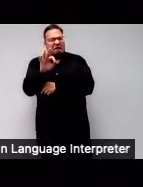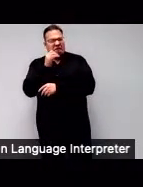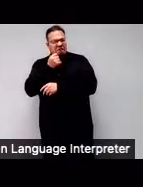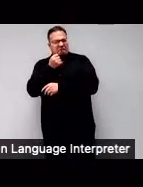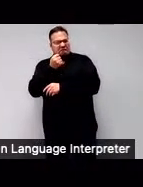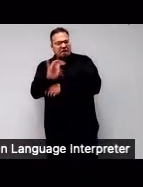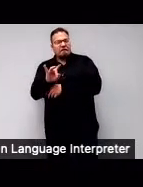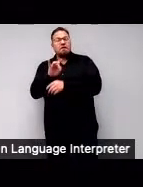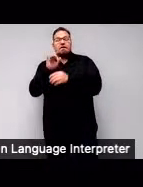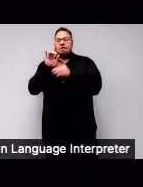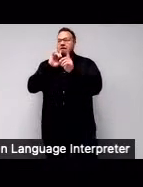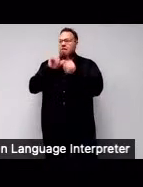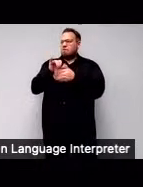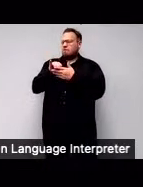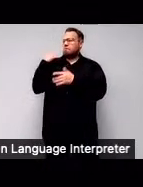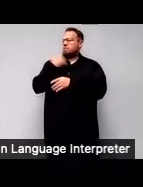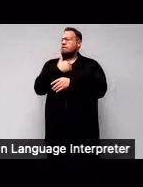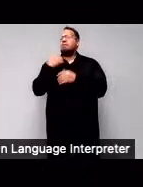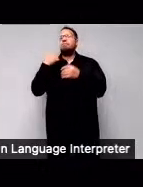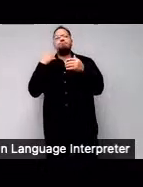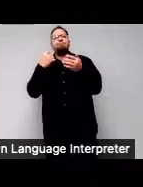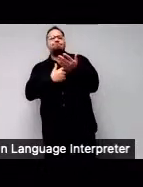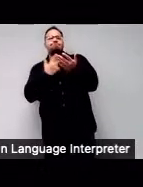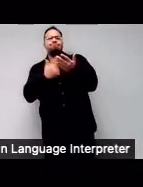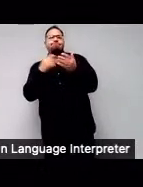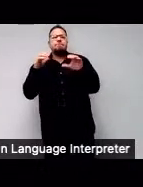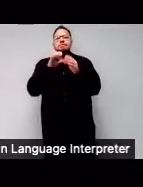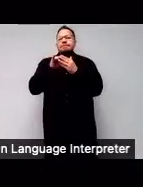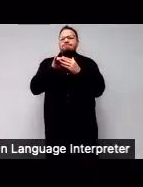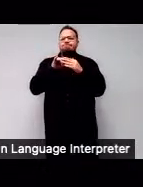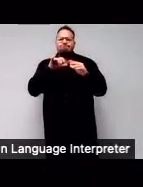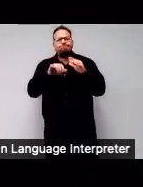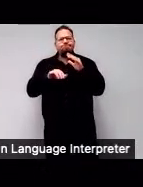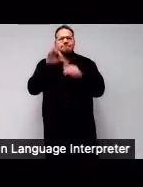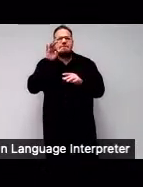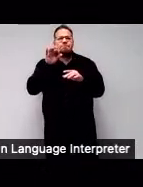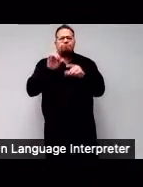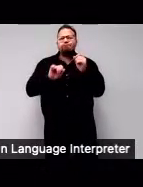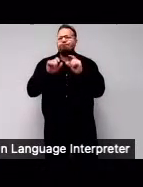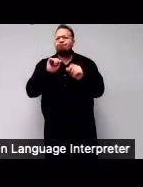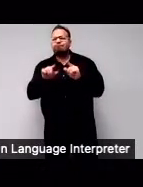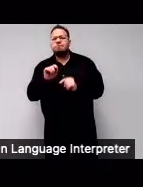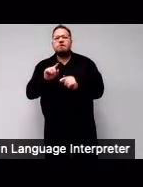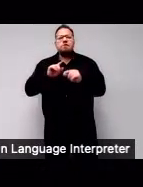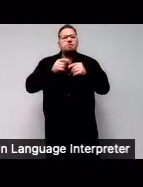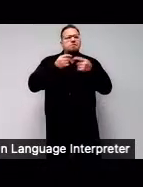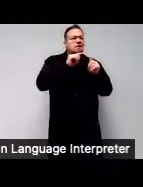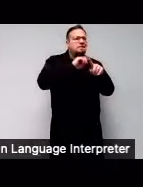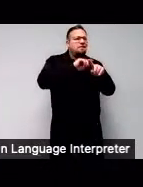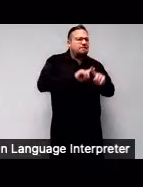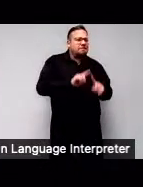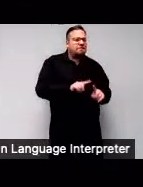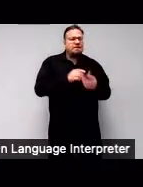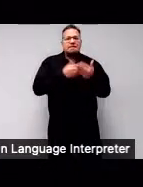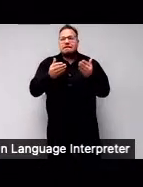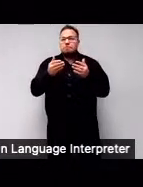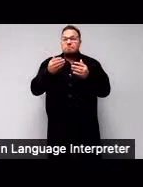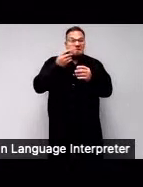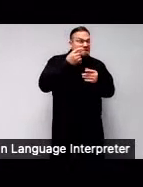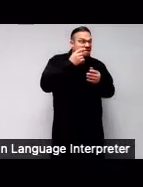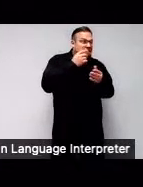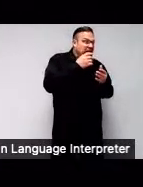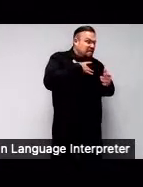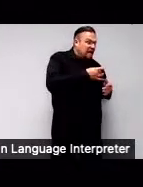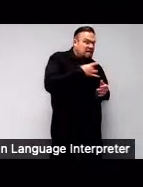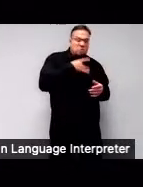there are times where we do sort of a discovery process where we trial different things. We say, what did you like? What did you not like? But ultimately, our